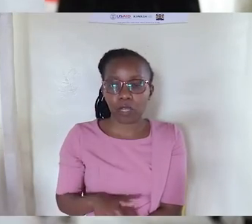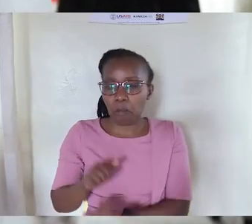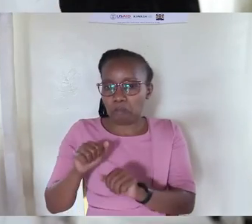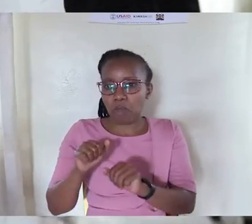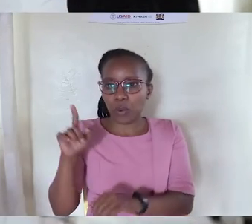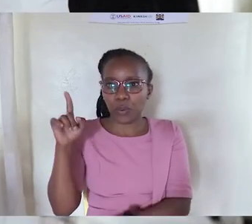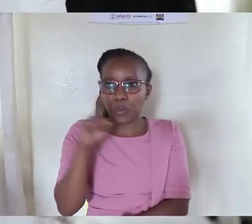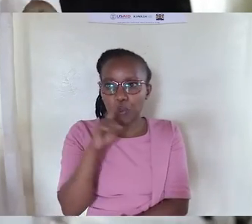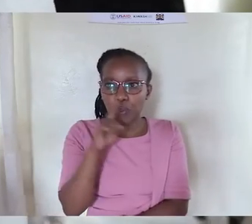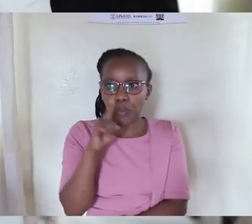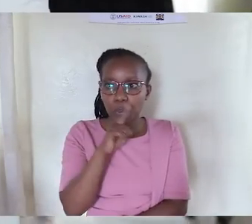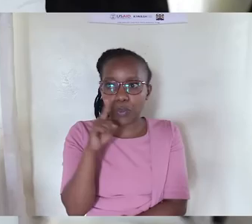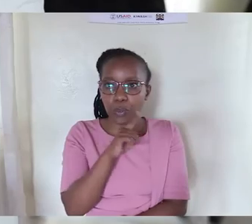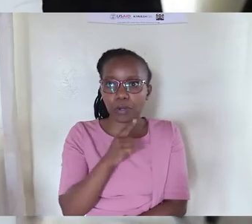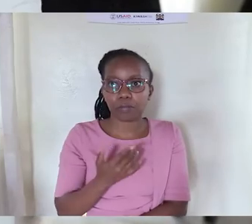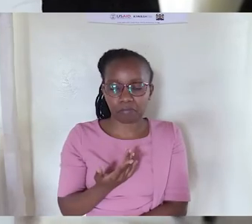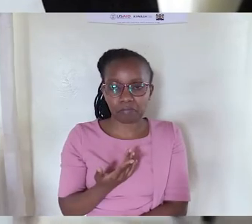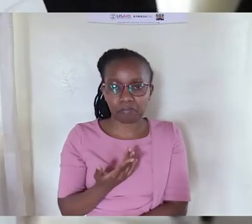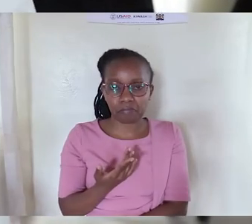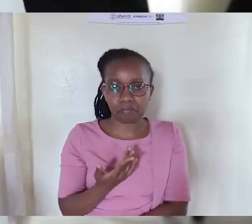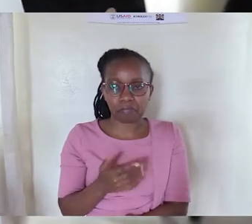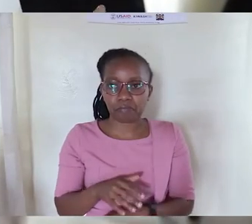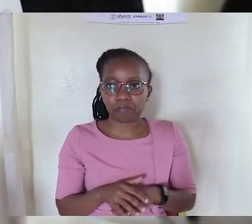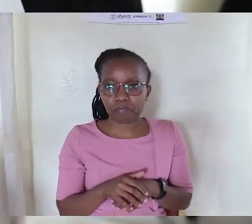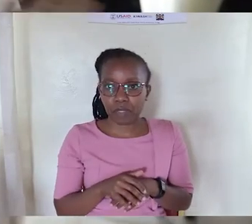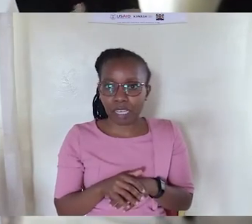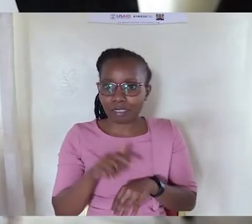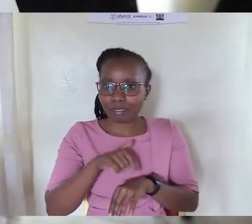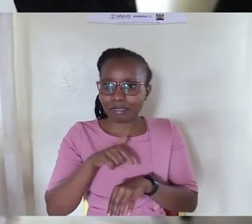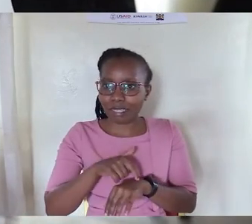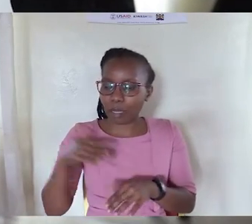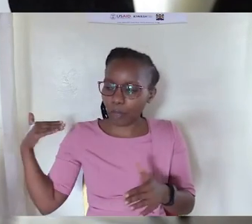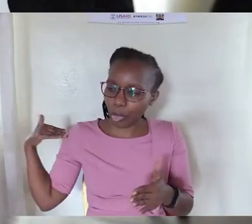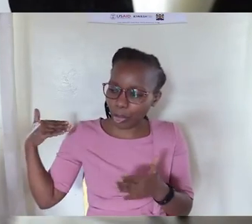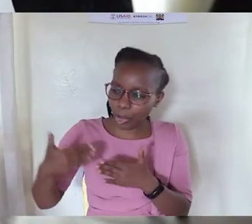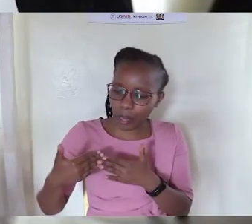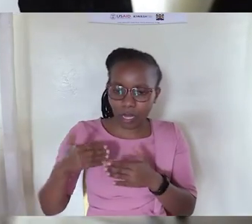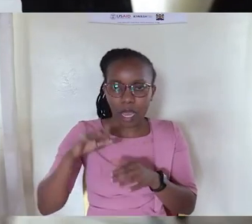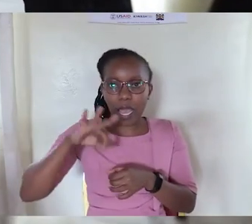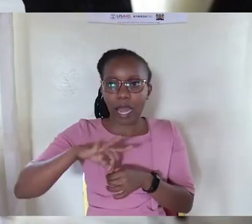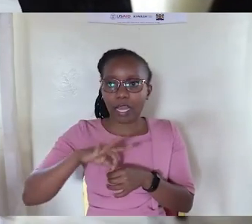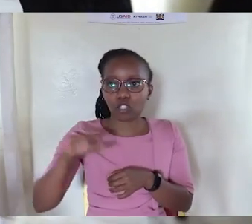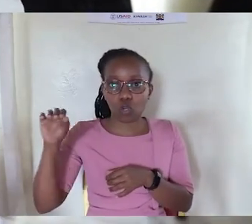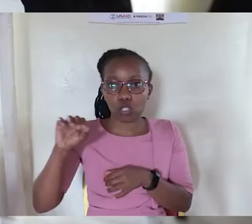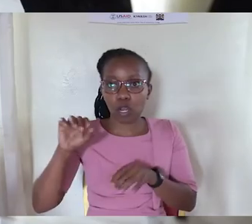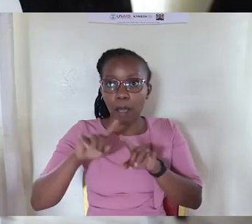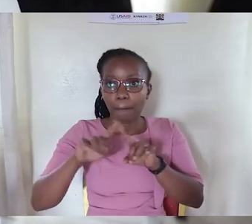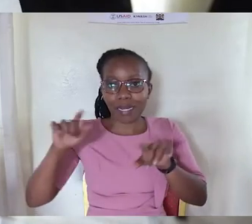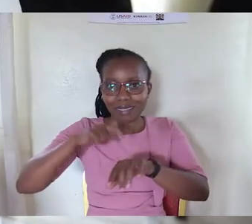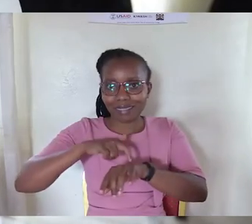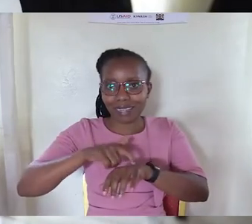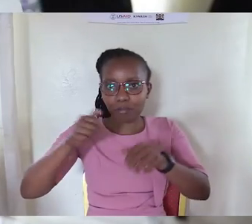bite by law. All this time is not electioneering time, but once you gazette the